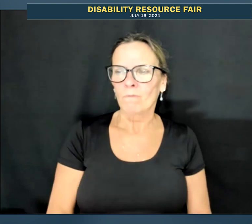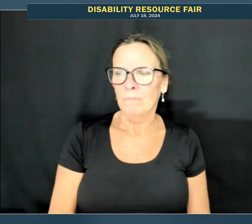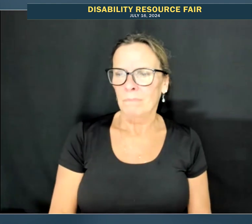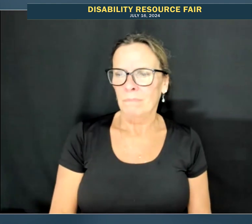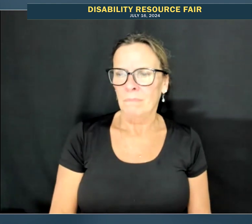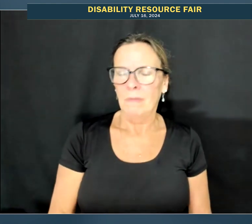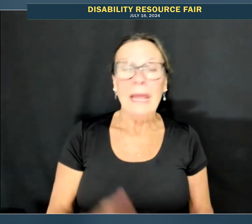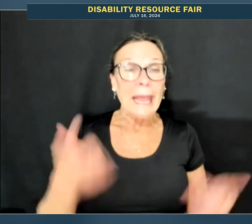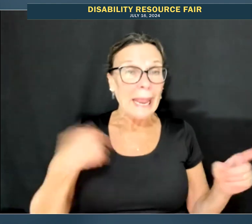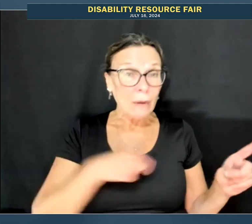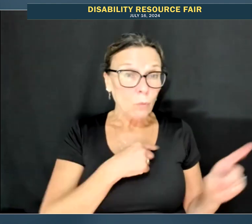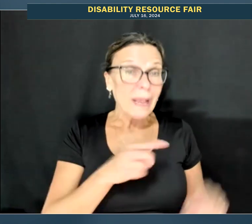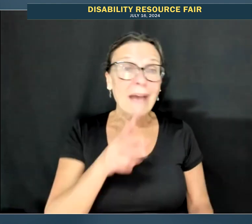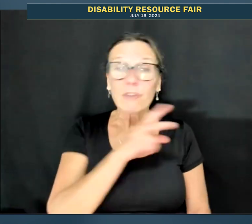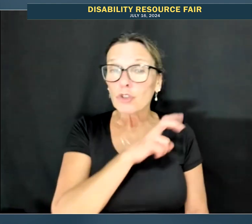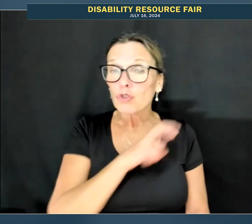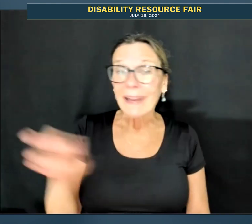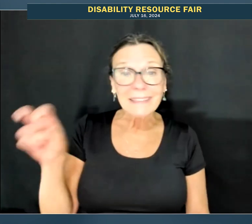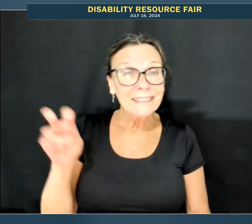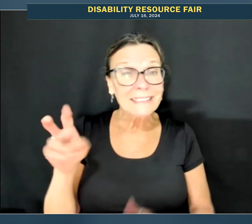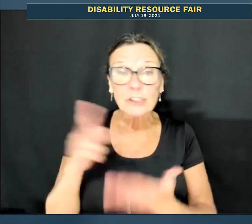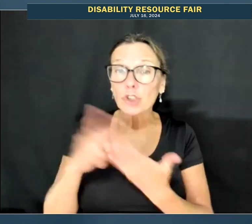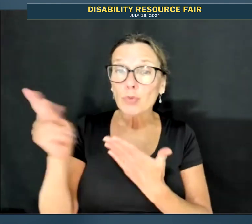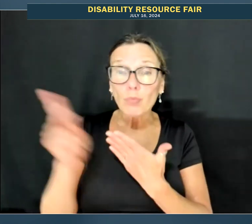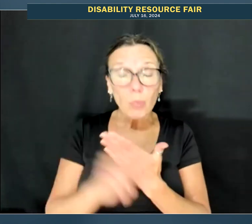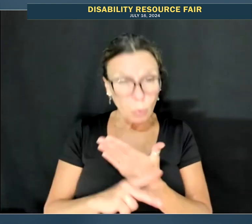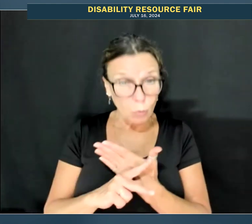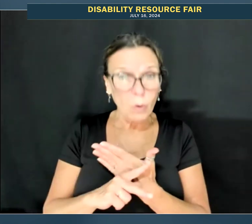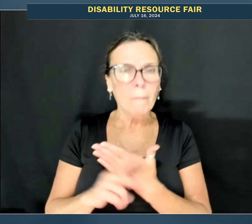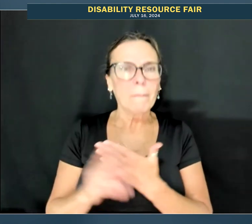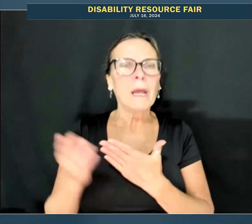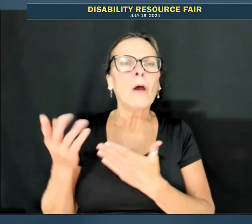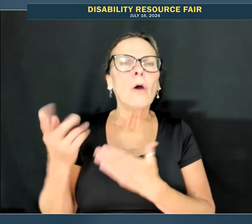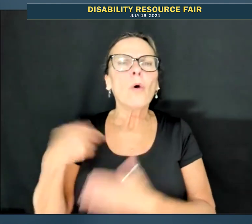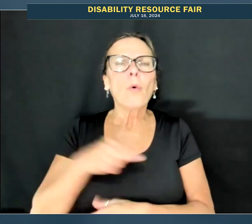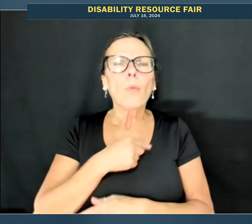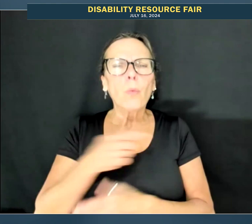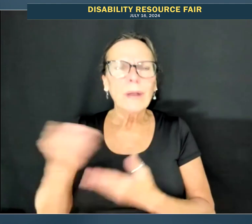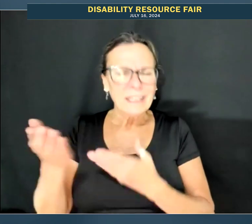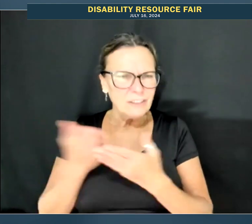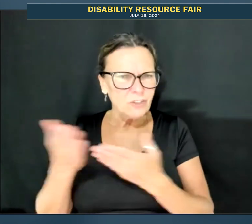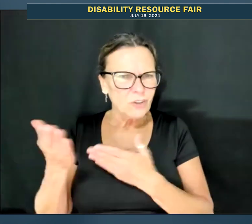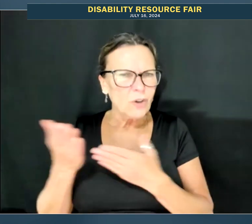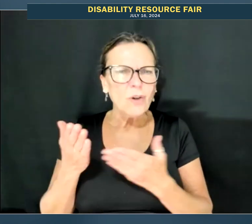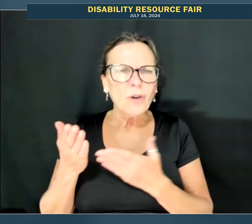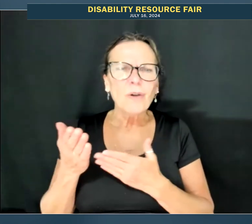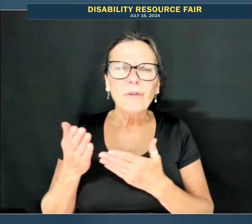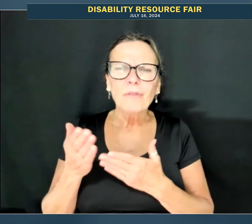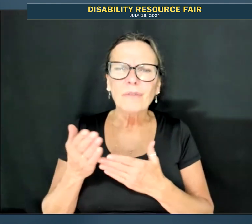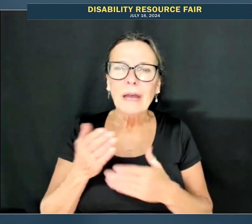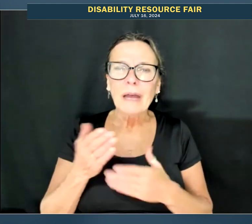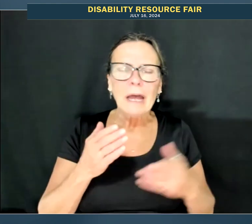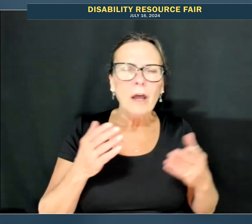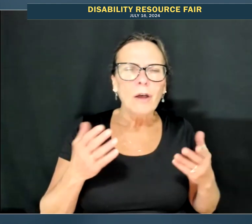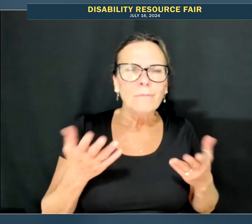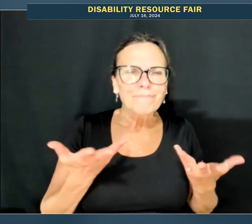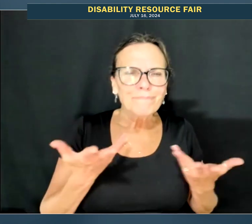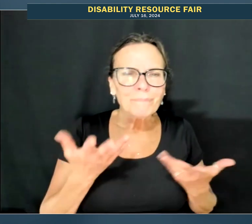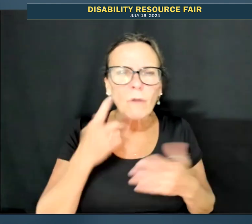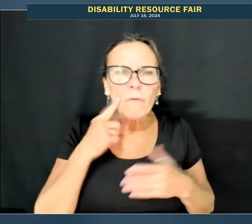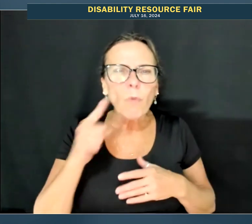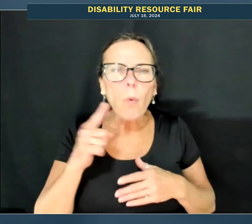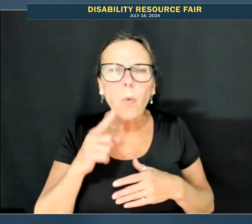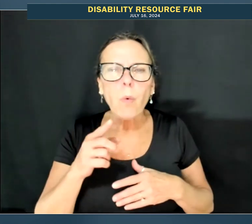transition program, with we serve youth from 14 to 22 years